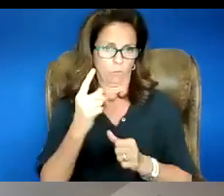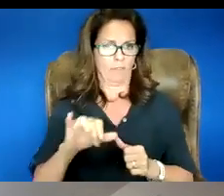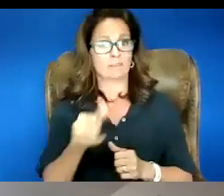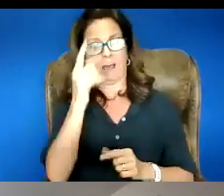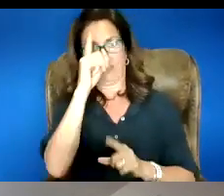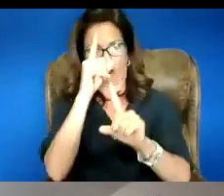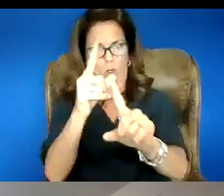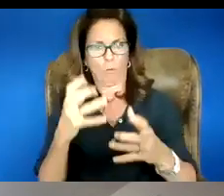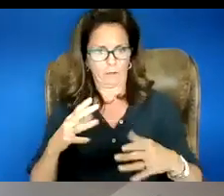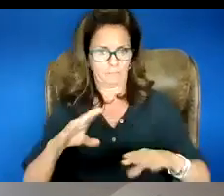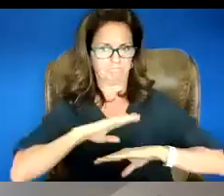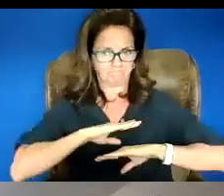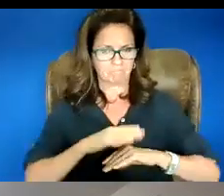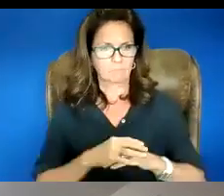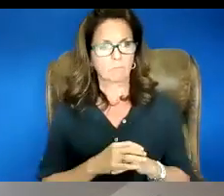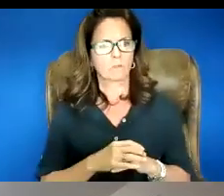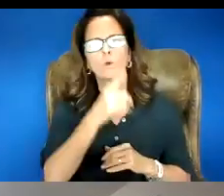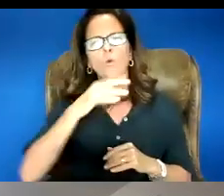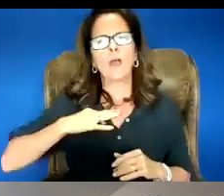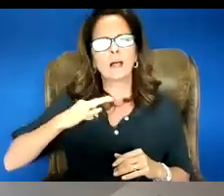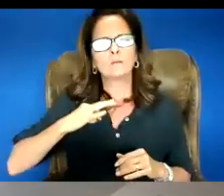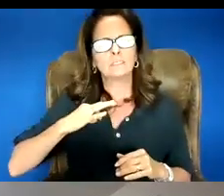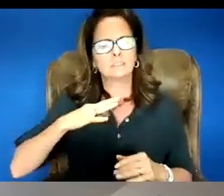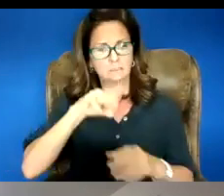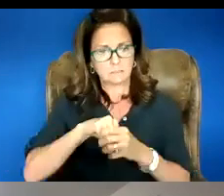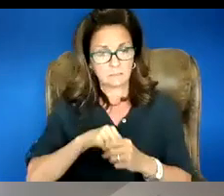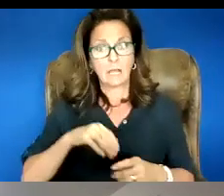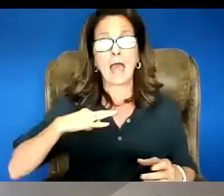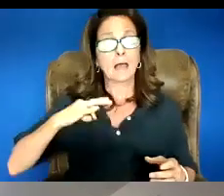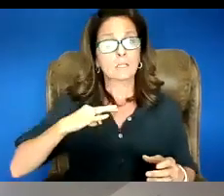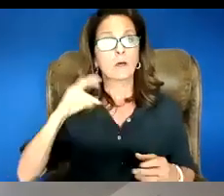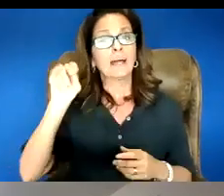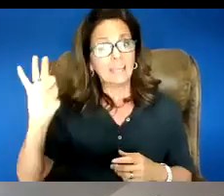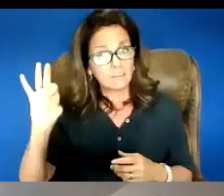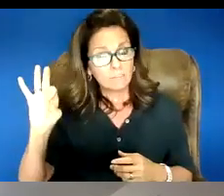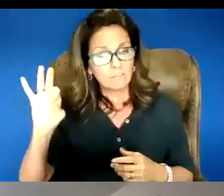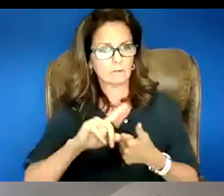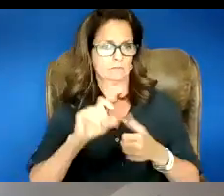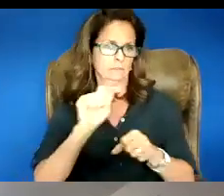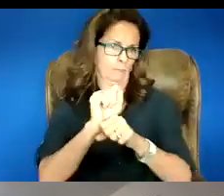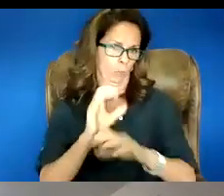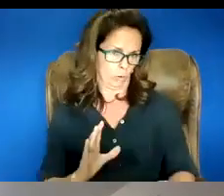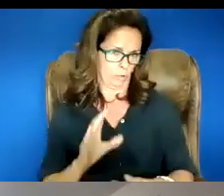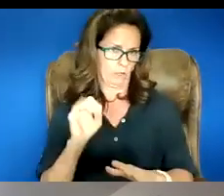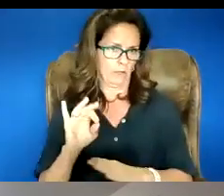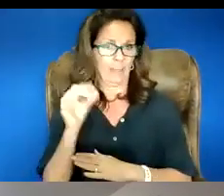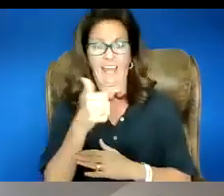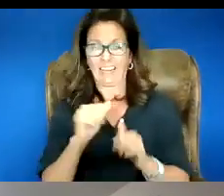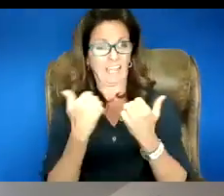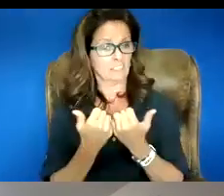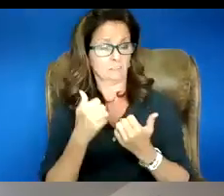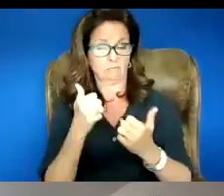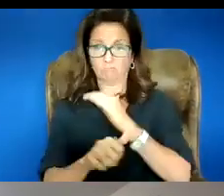So who is eligible to participate? You're eligible if you're an employee of any agency of the state